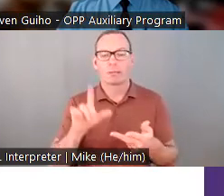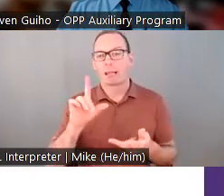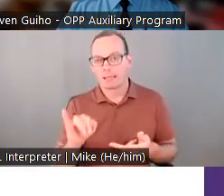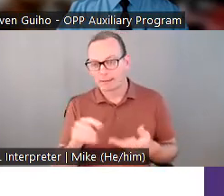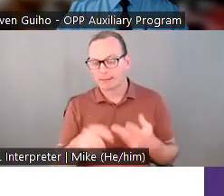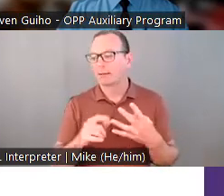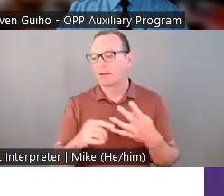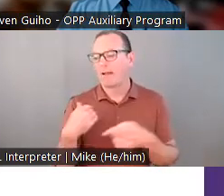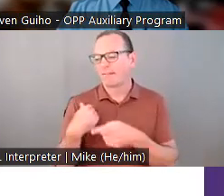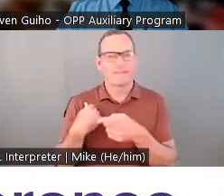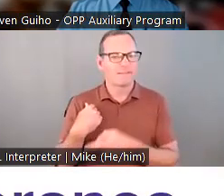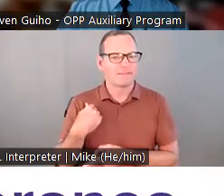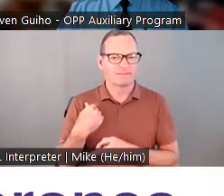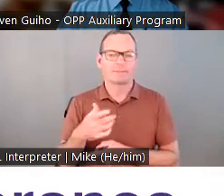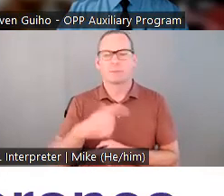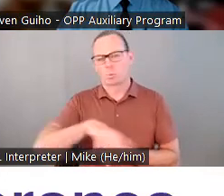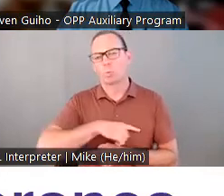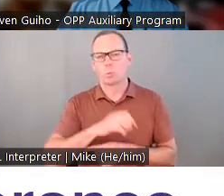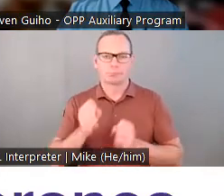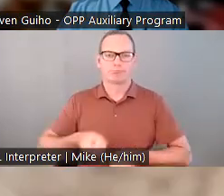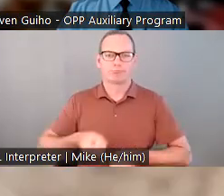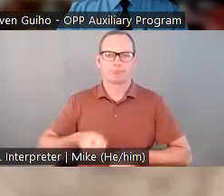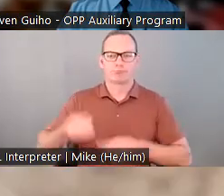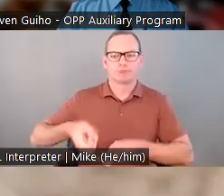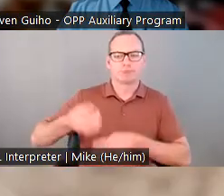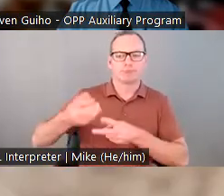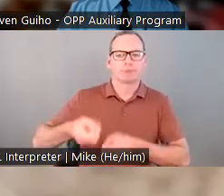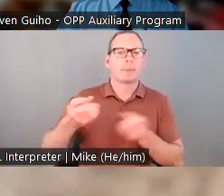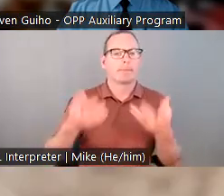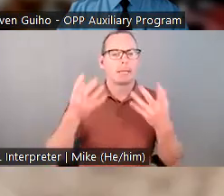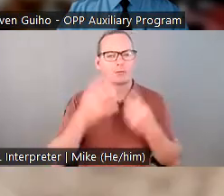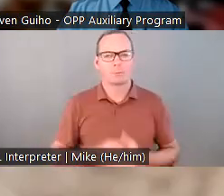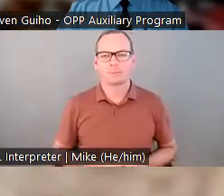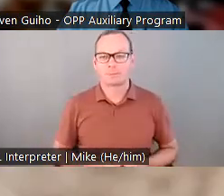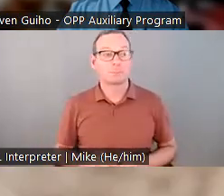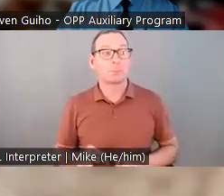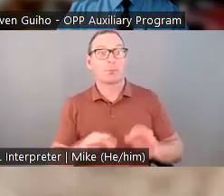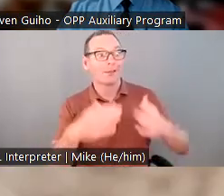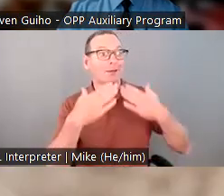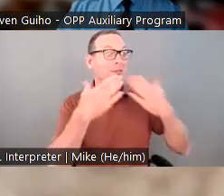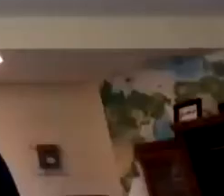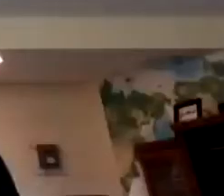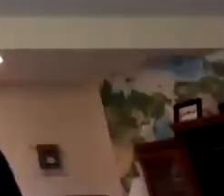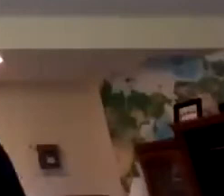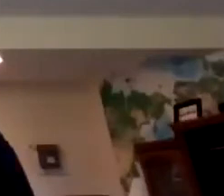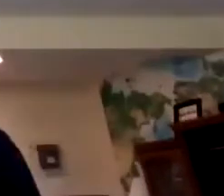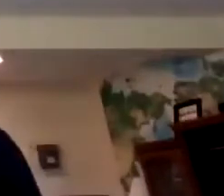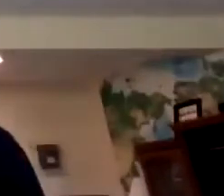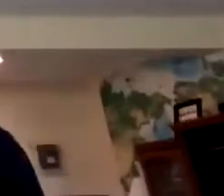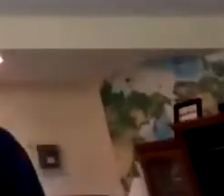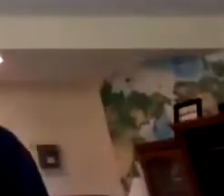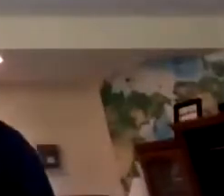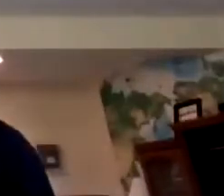We're active on a regular basis as well. So thank you so much, everybody, for coming today. We appreciate